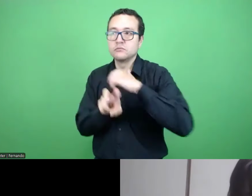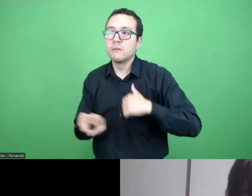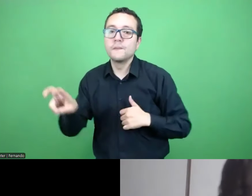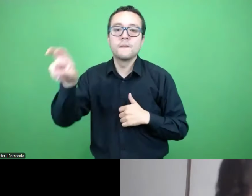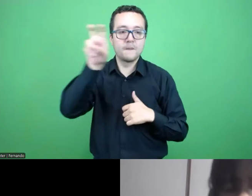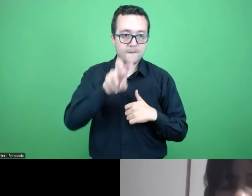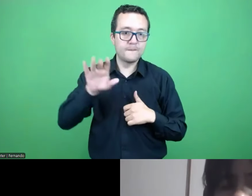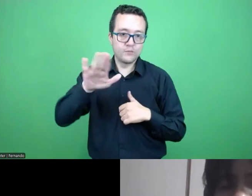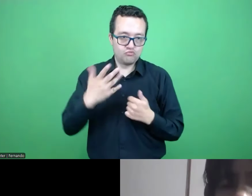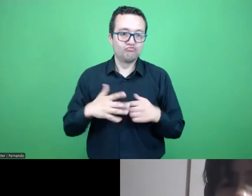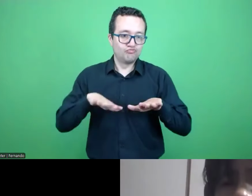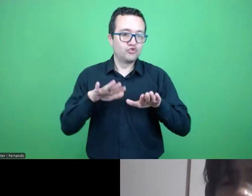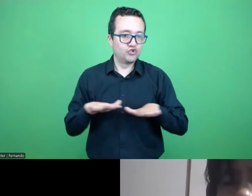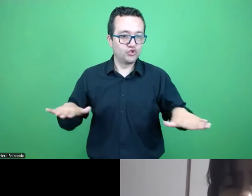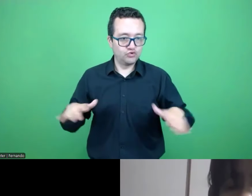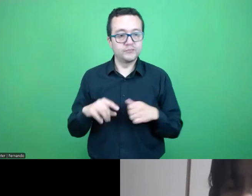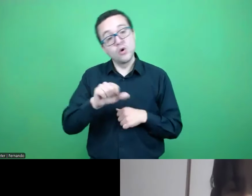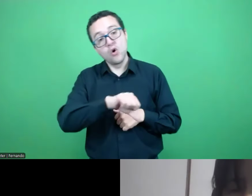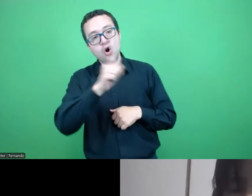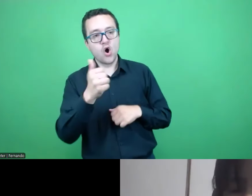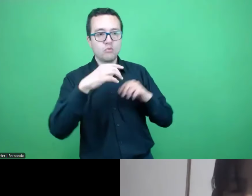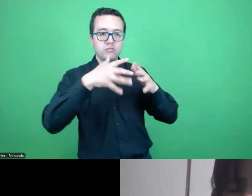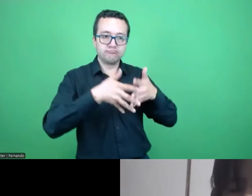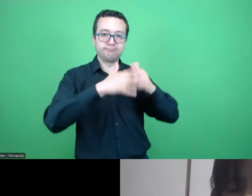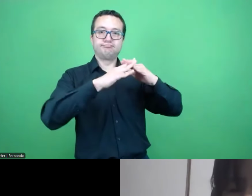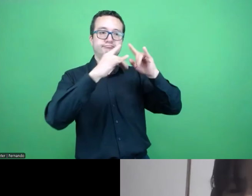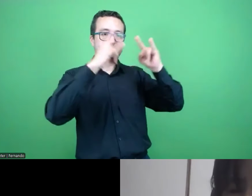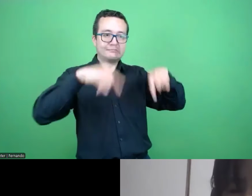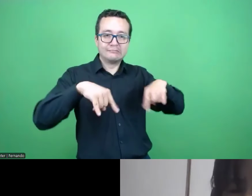as the working around policies. And the most important,